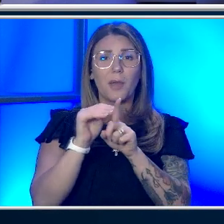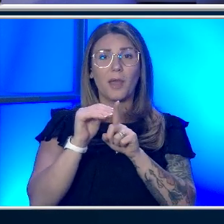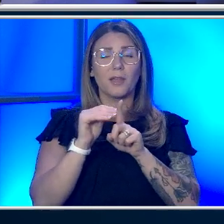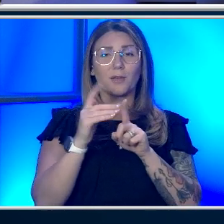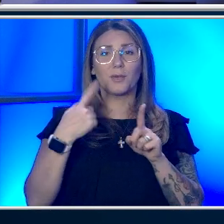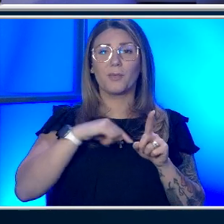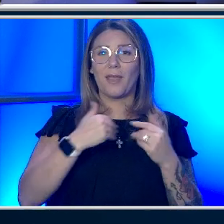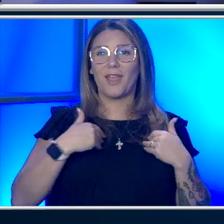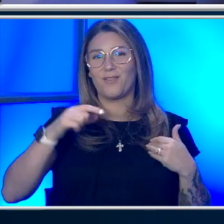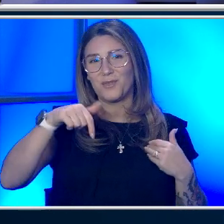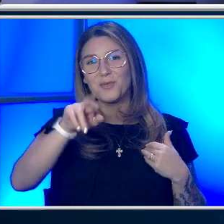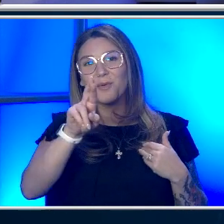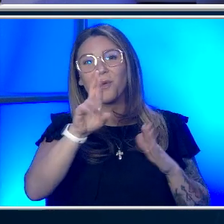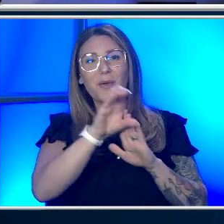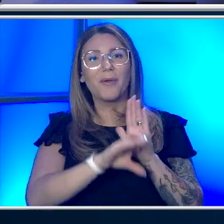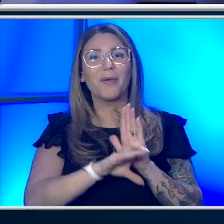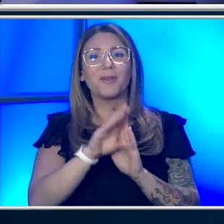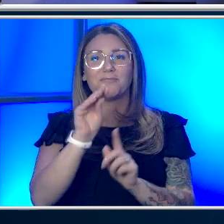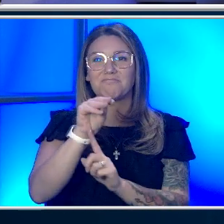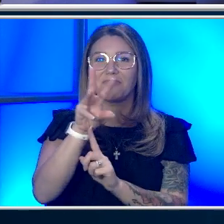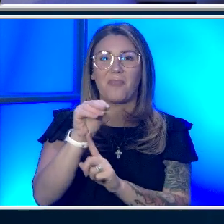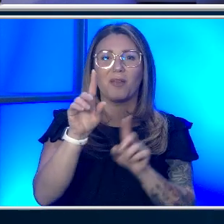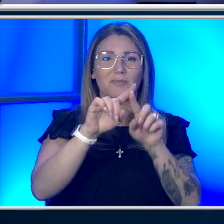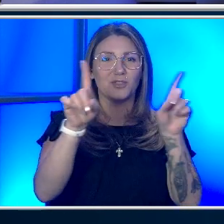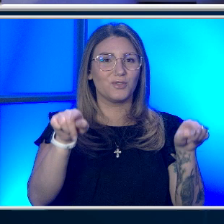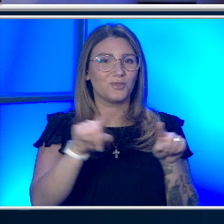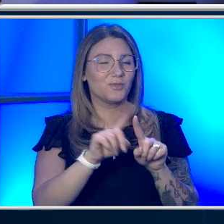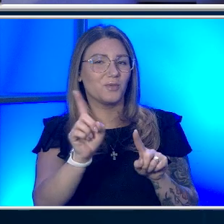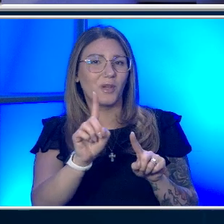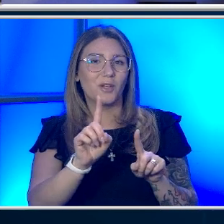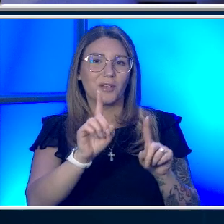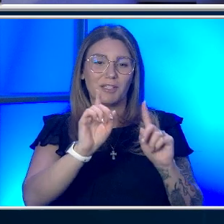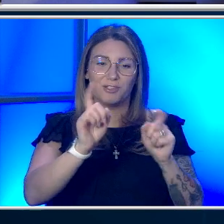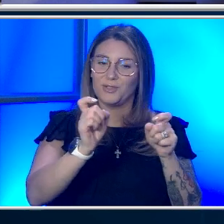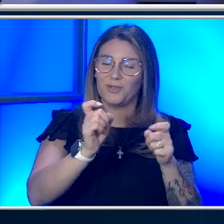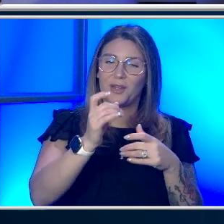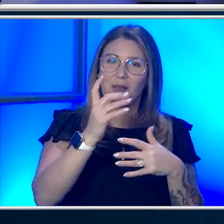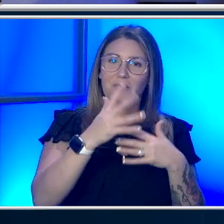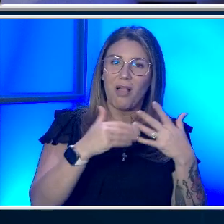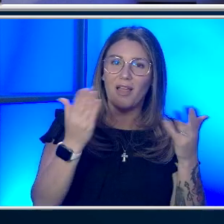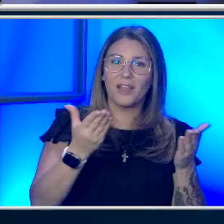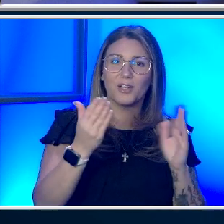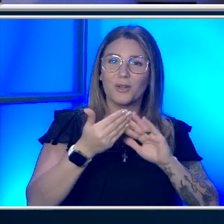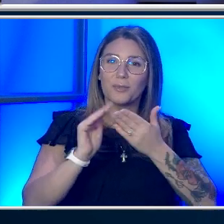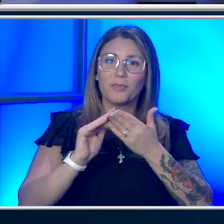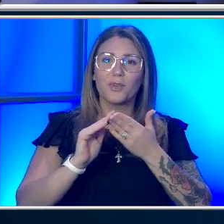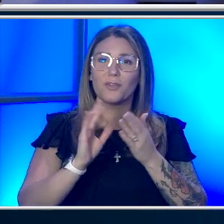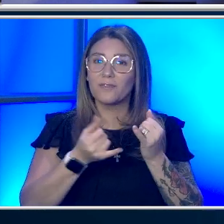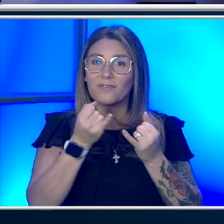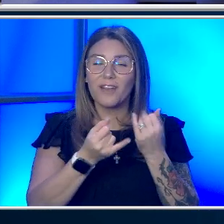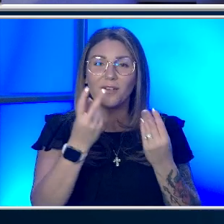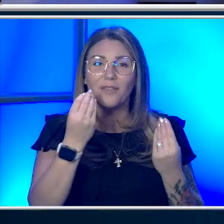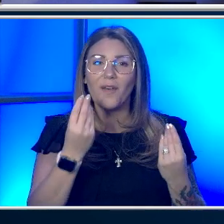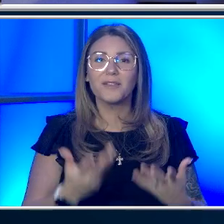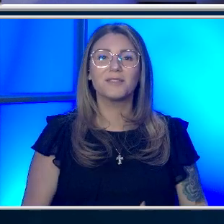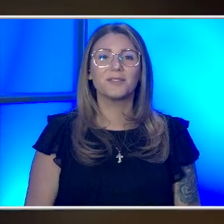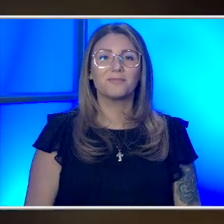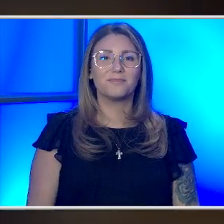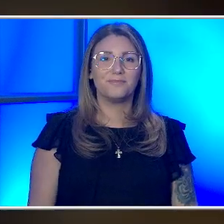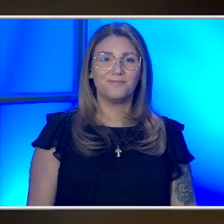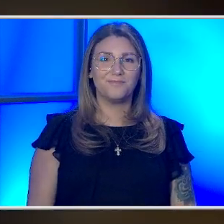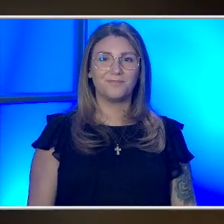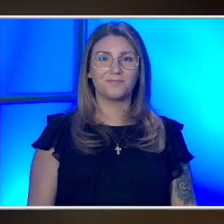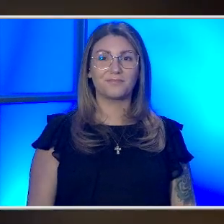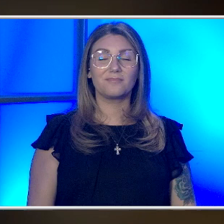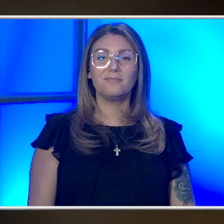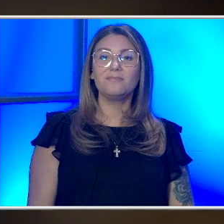on the screen, different locations where you can donate blood here in our community. Just any last final thoughts that we should know about? Yeah, so